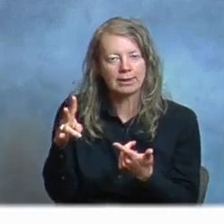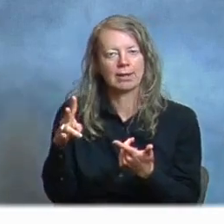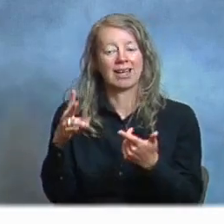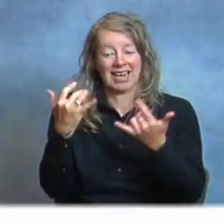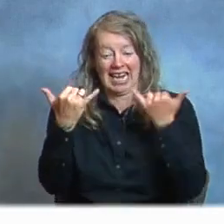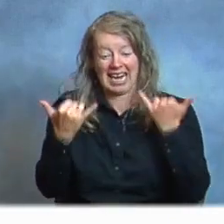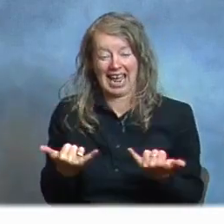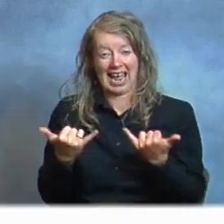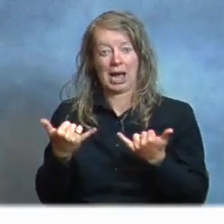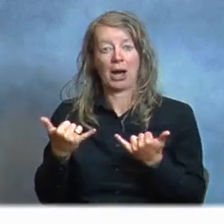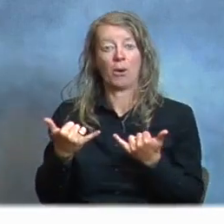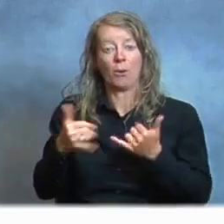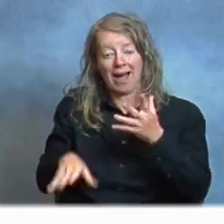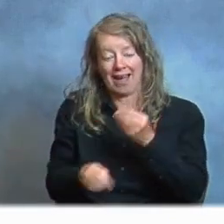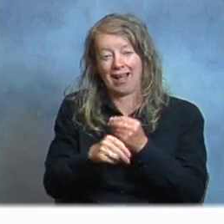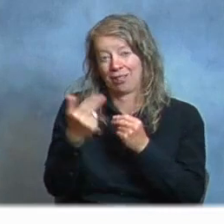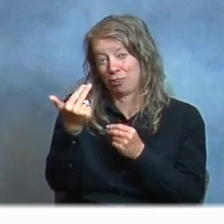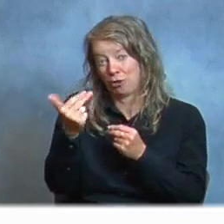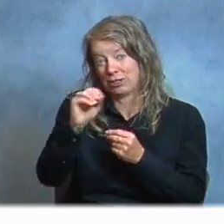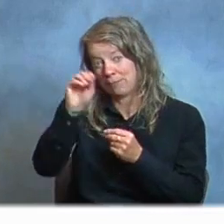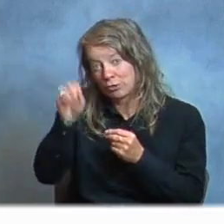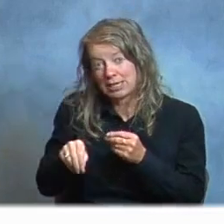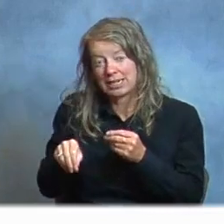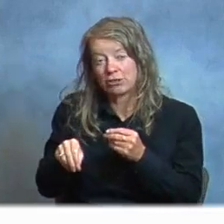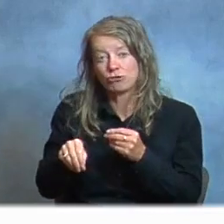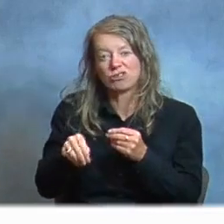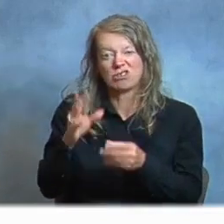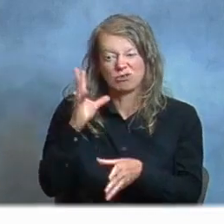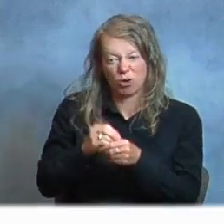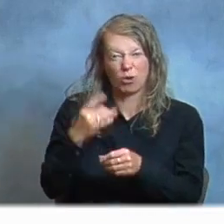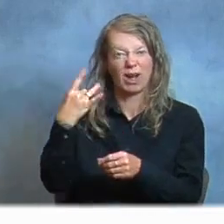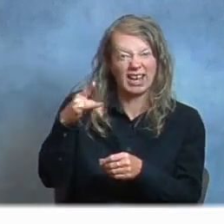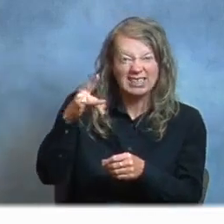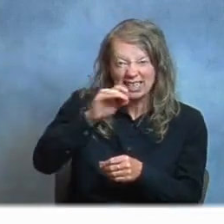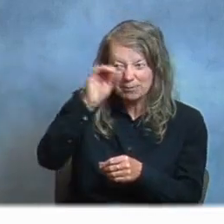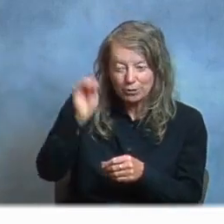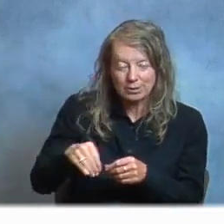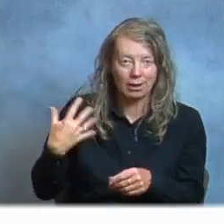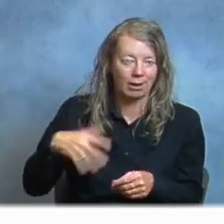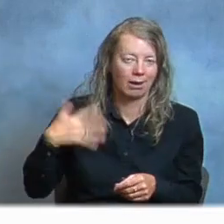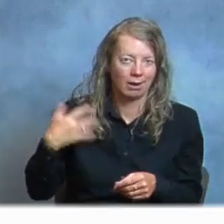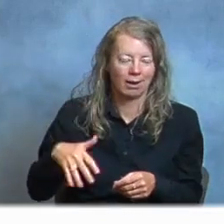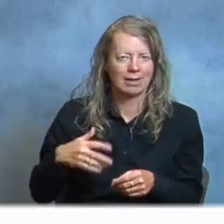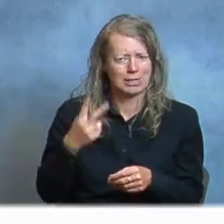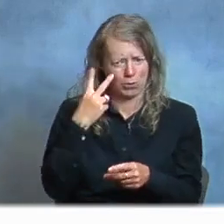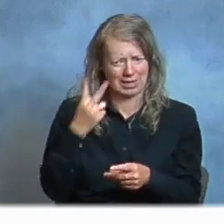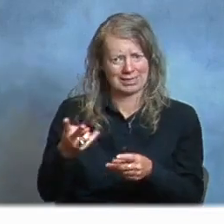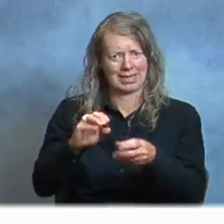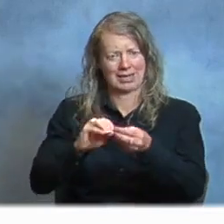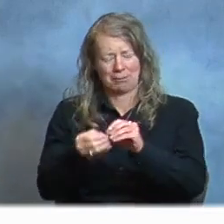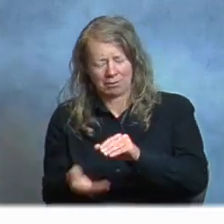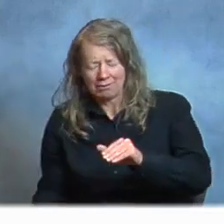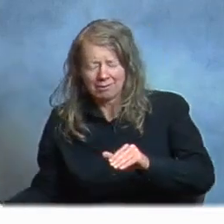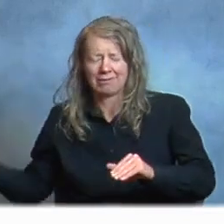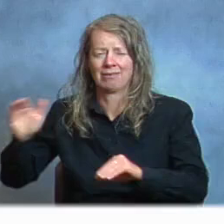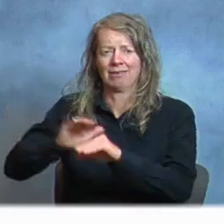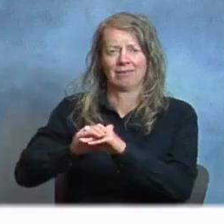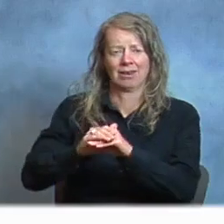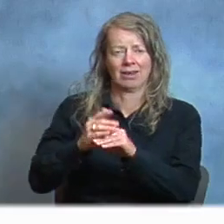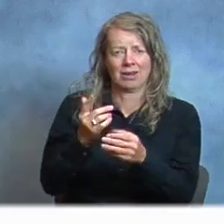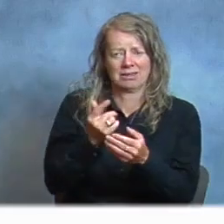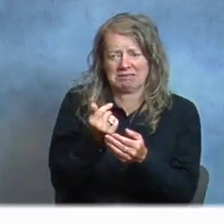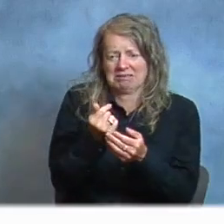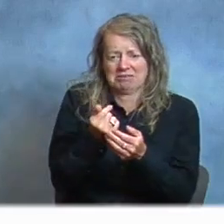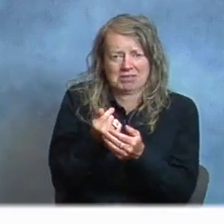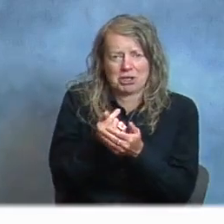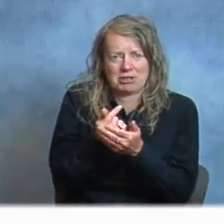about 13 percentage points. And so I just want to say, to see that jump in just a matter of days is really a testament to